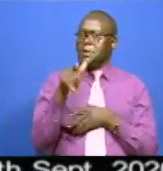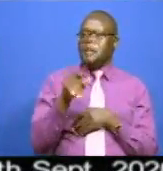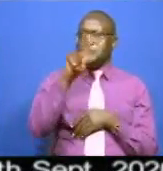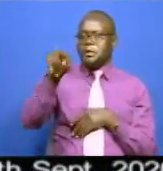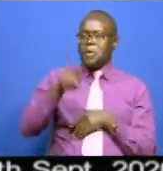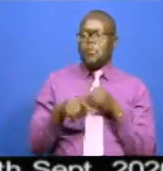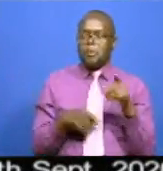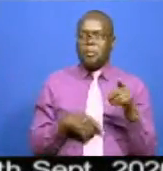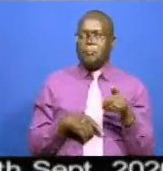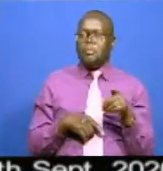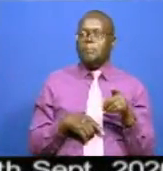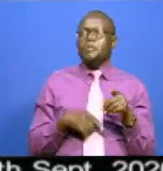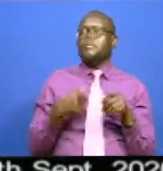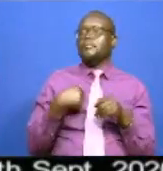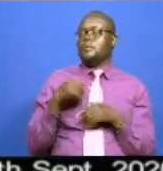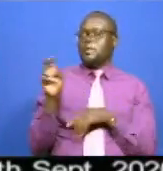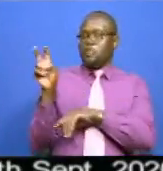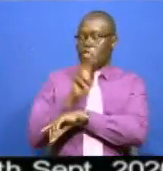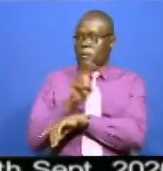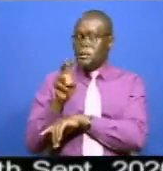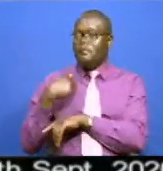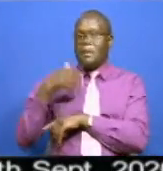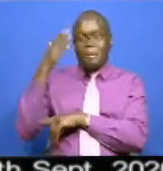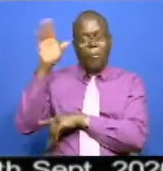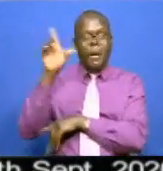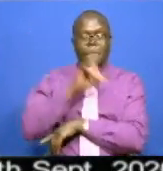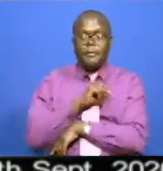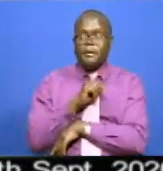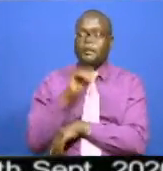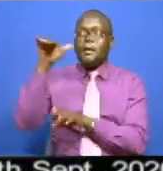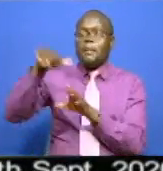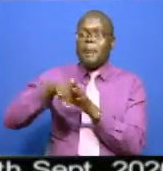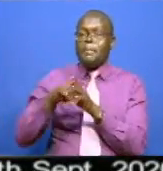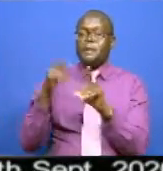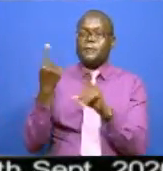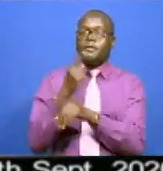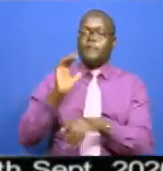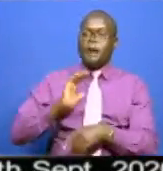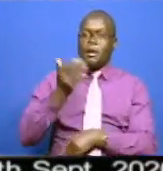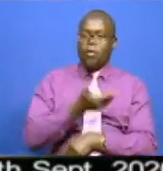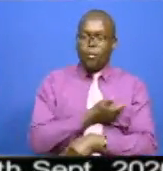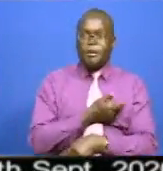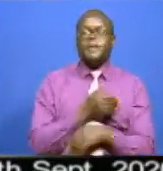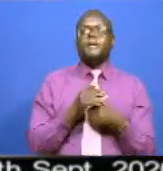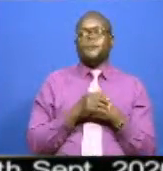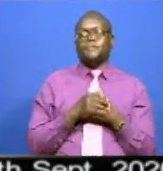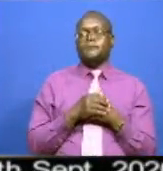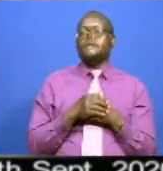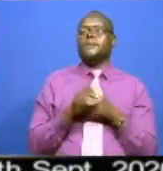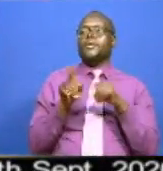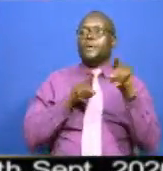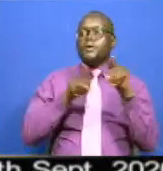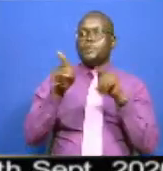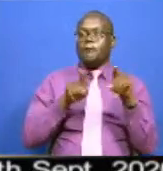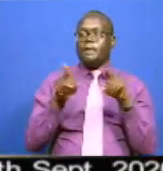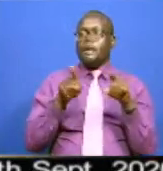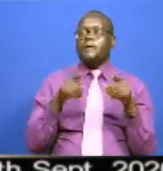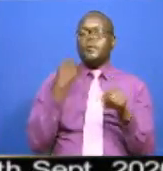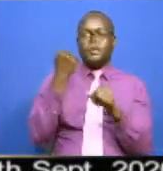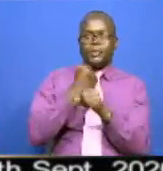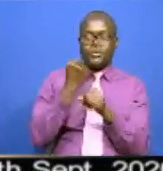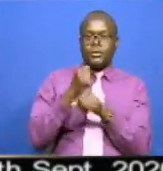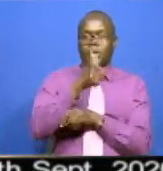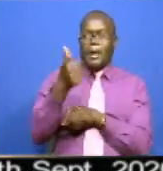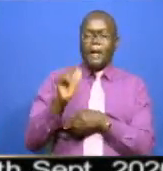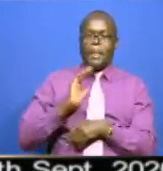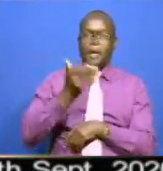we, like I observed, I'm aware that some members of various committees are going to travel to perform